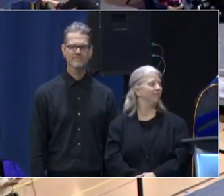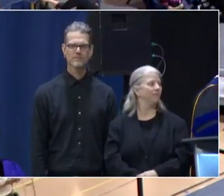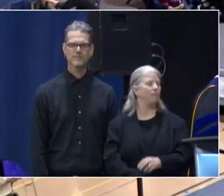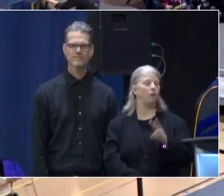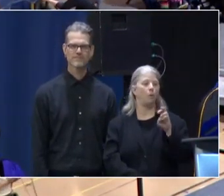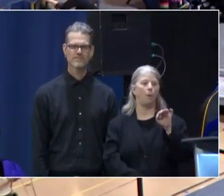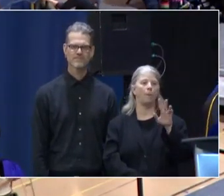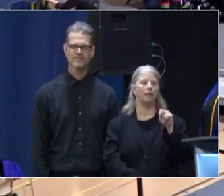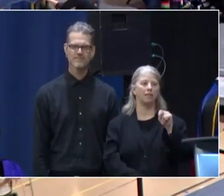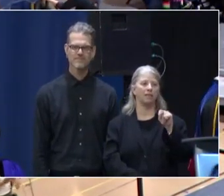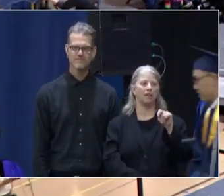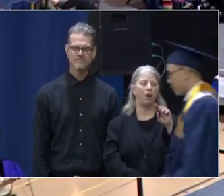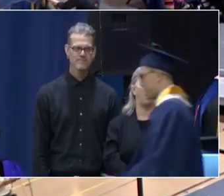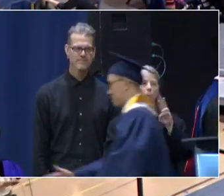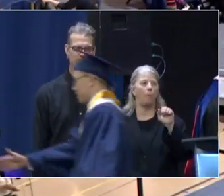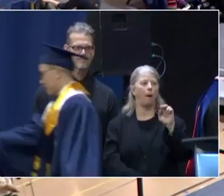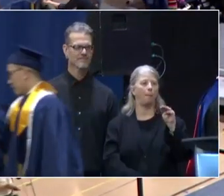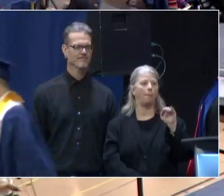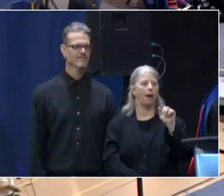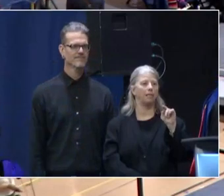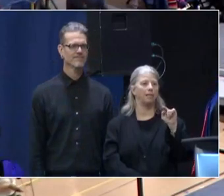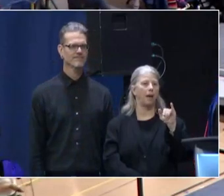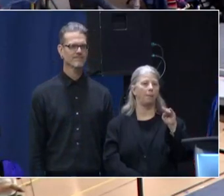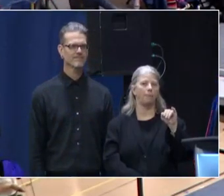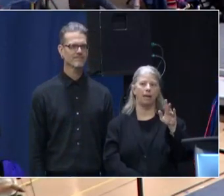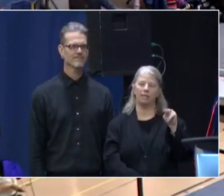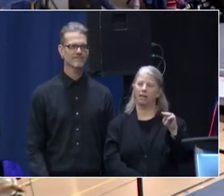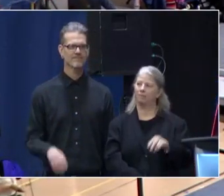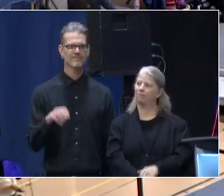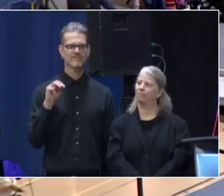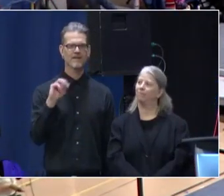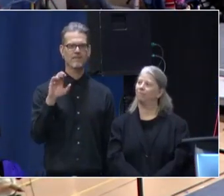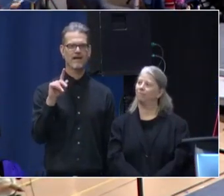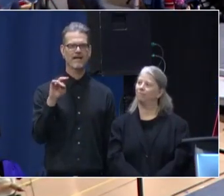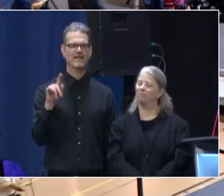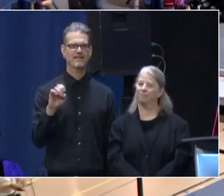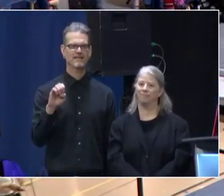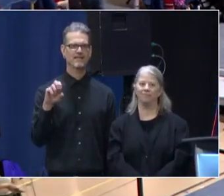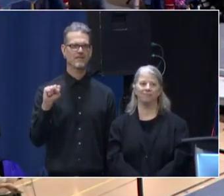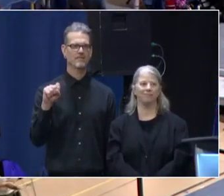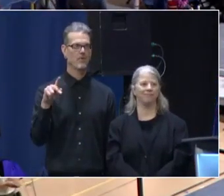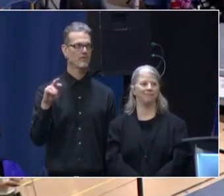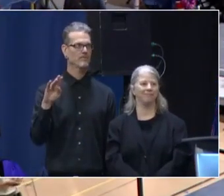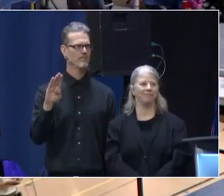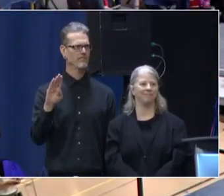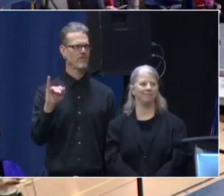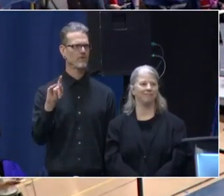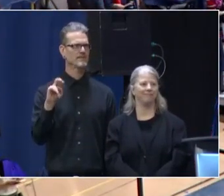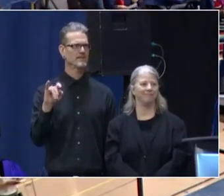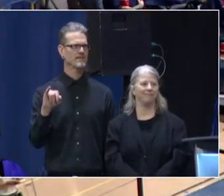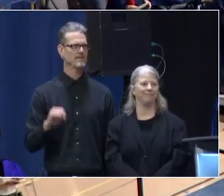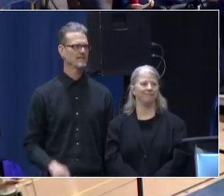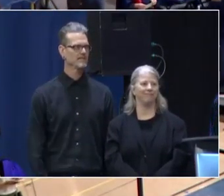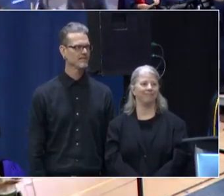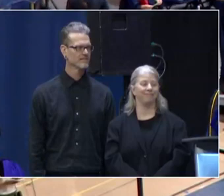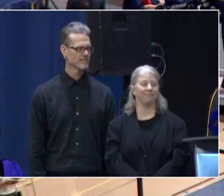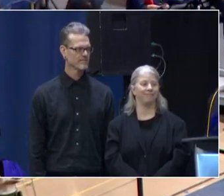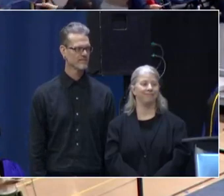Waramit Lawatamamat. Mackenzie Blitzstein.